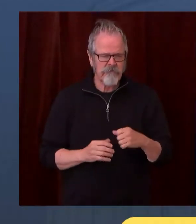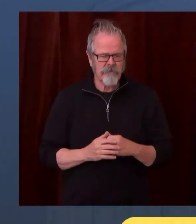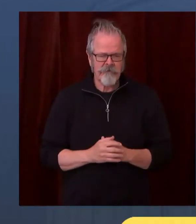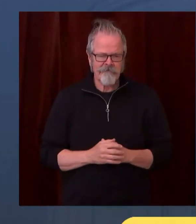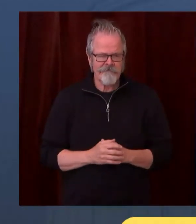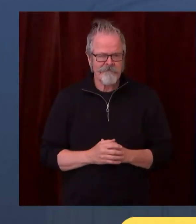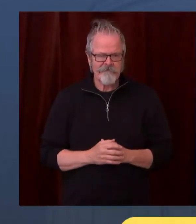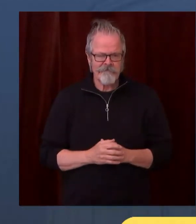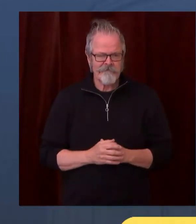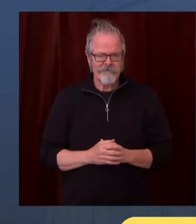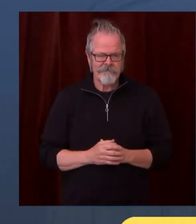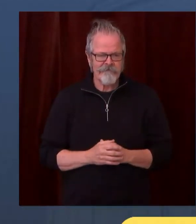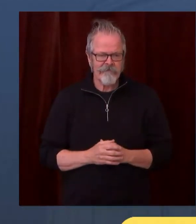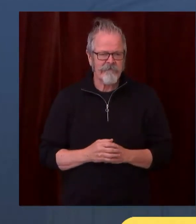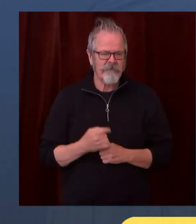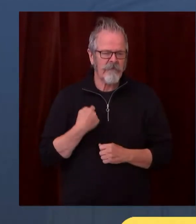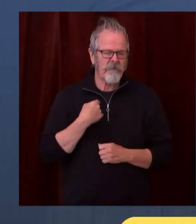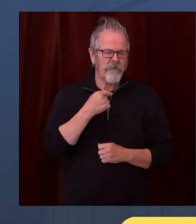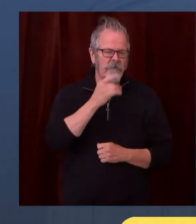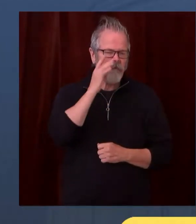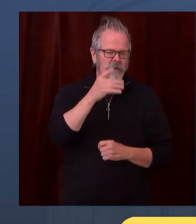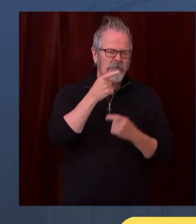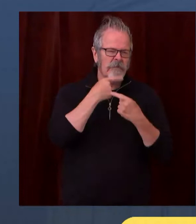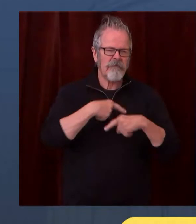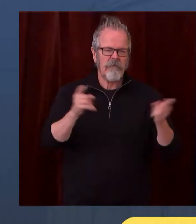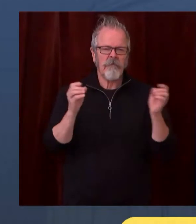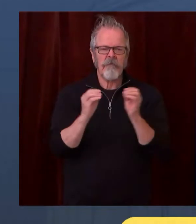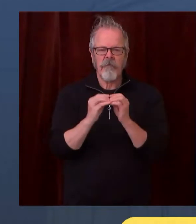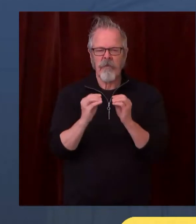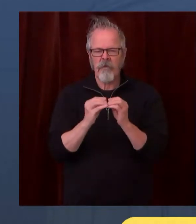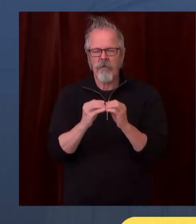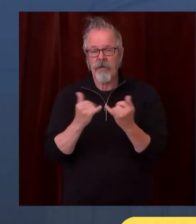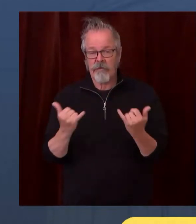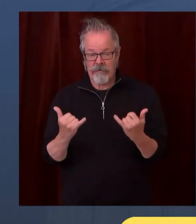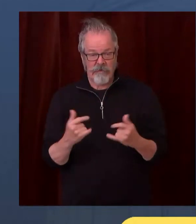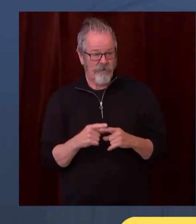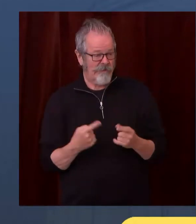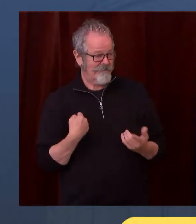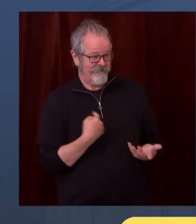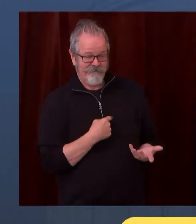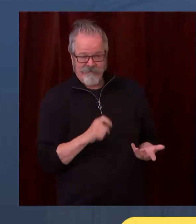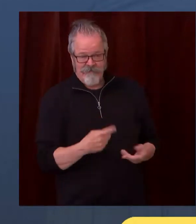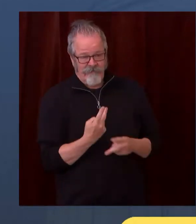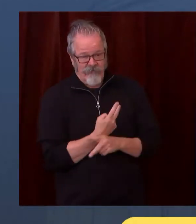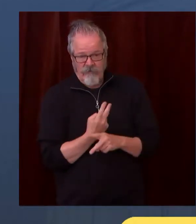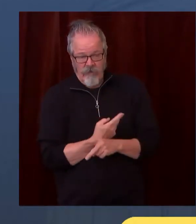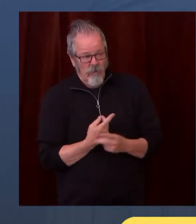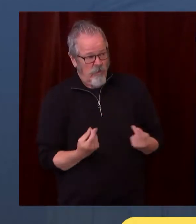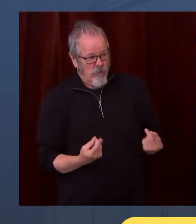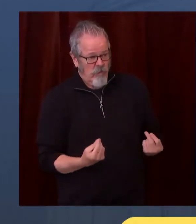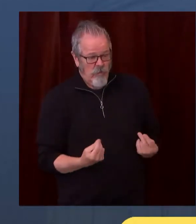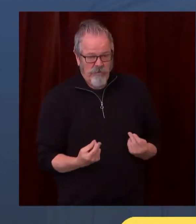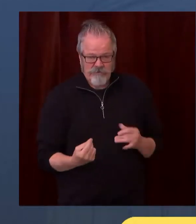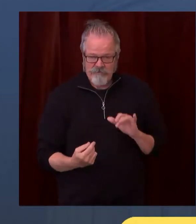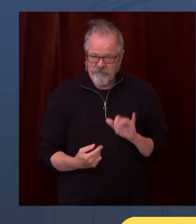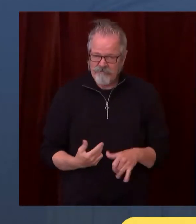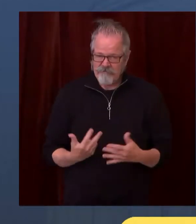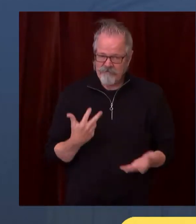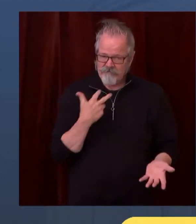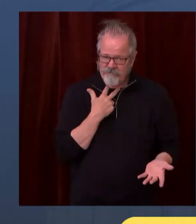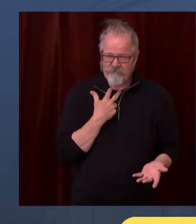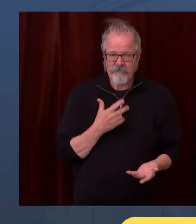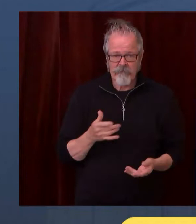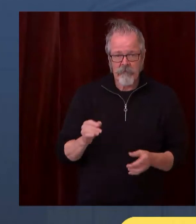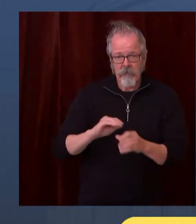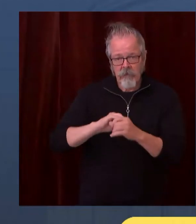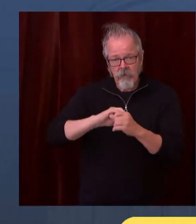Unfortunately, COVID-19 is not the only emergency we have. It's wildfire season. We have heroic firefighters that are deploying right now. We